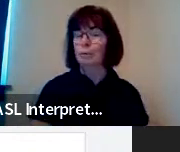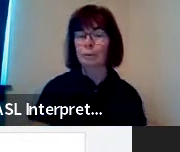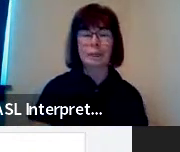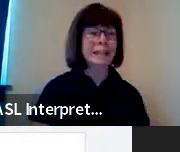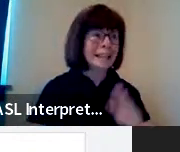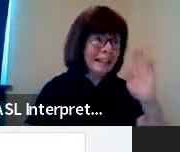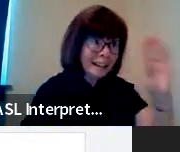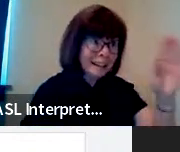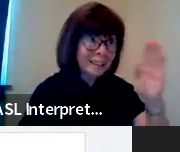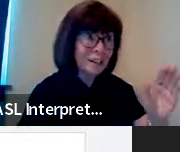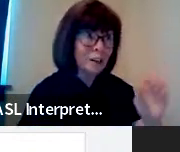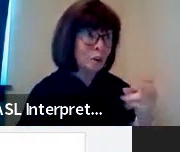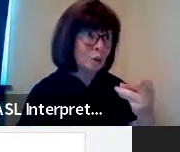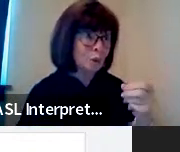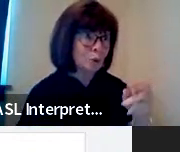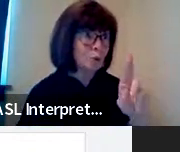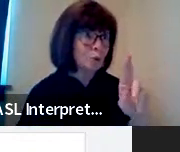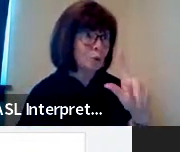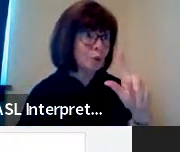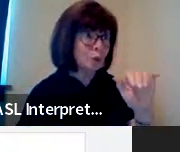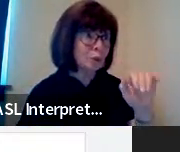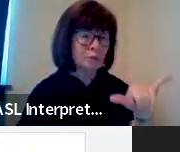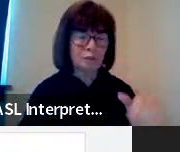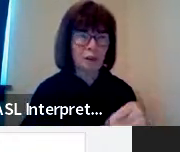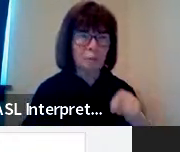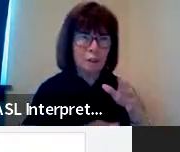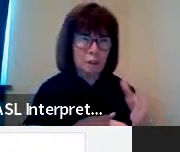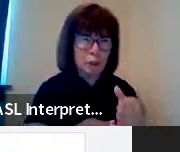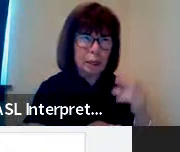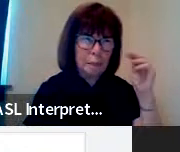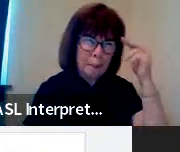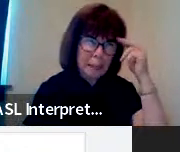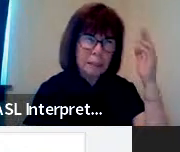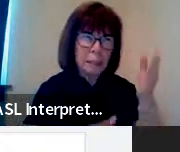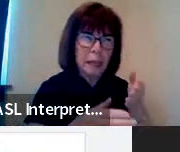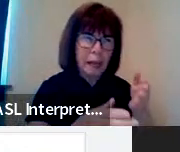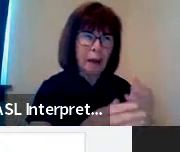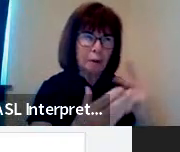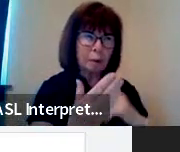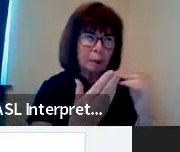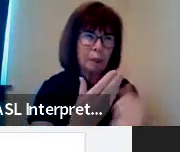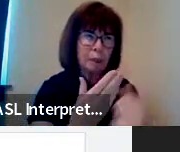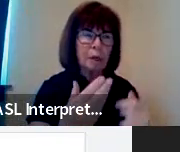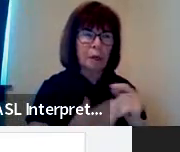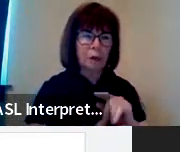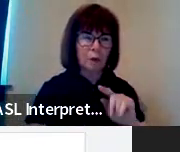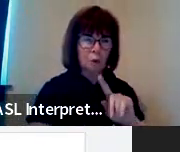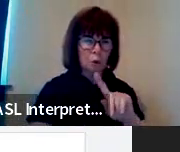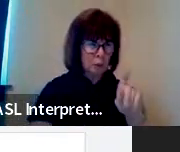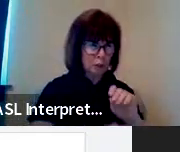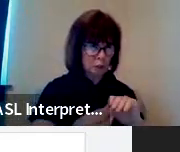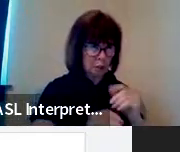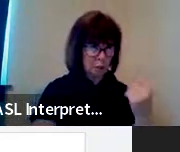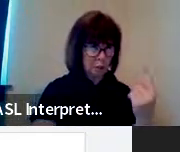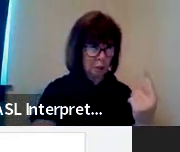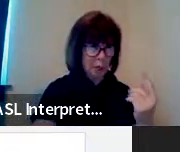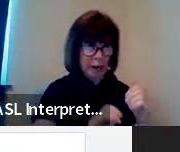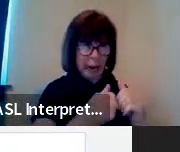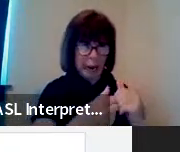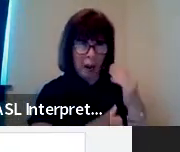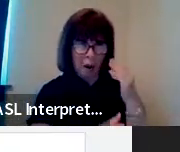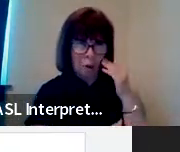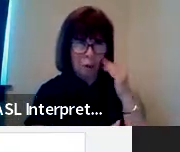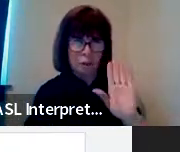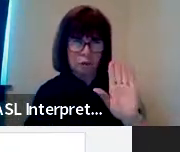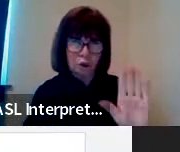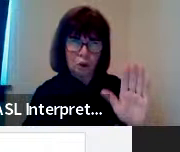Hello, this is Shirley from Street Level Help Project. And when it comes to question number 1, how aware is your